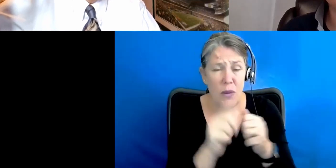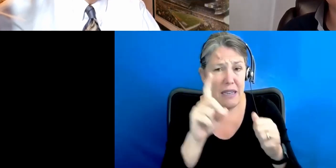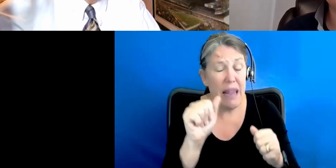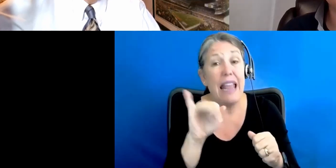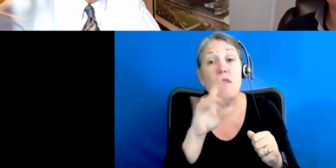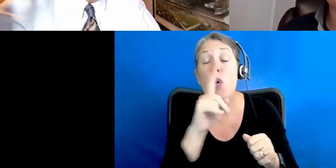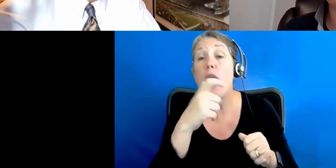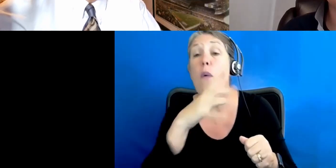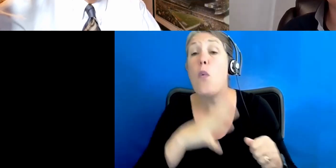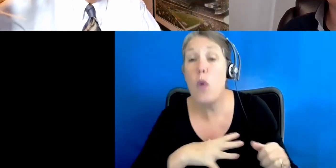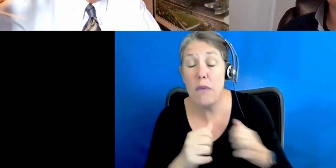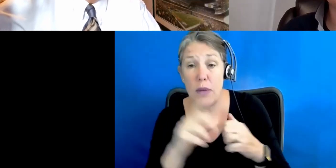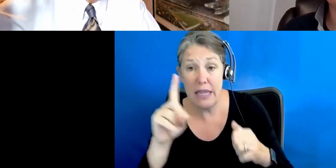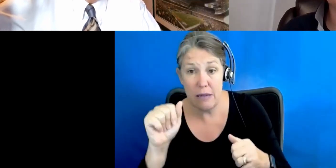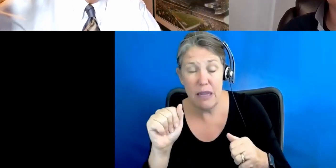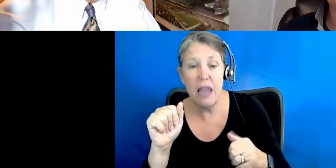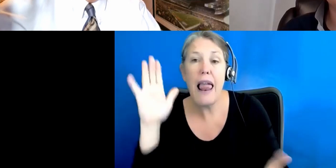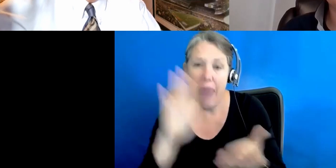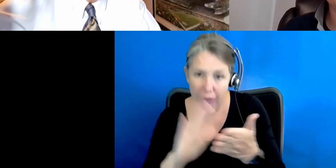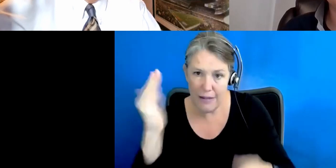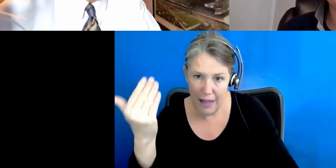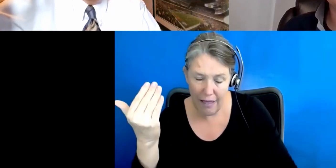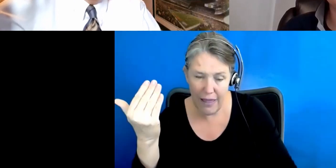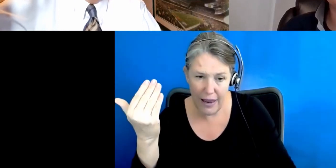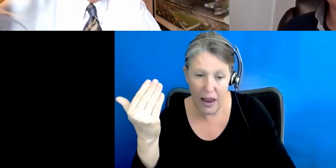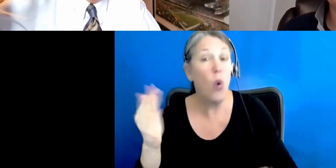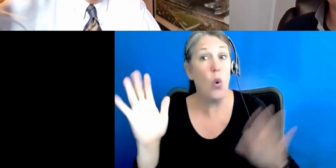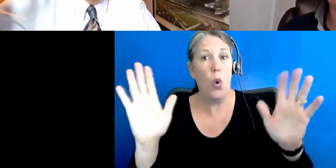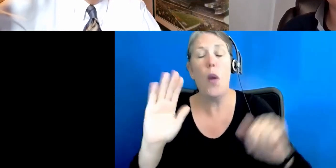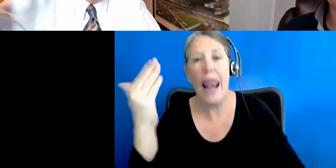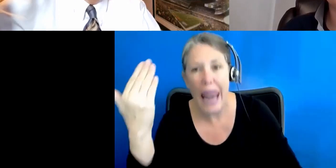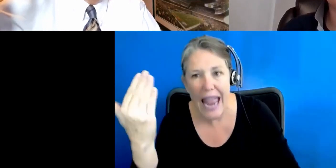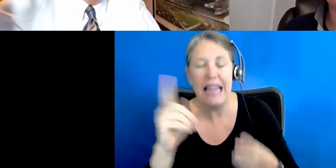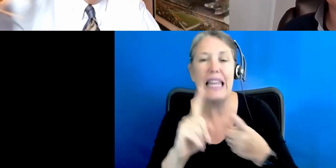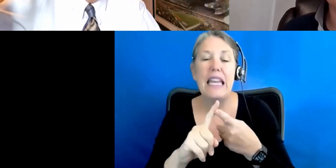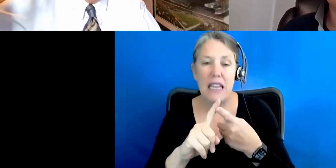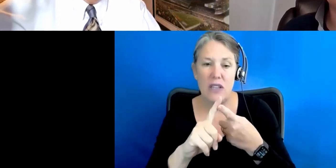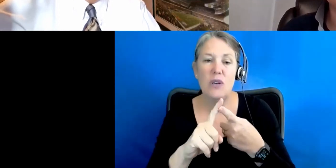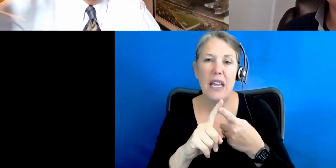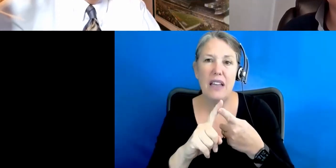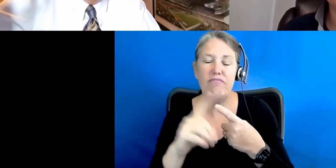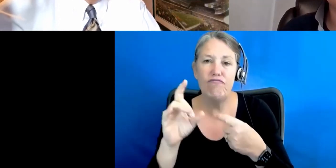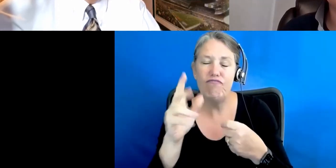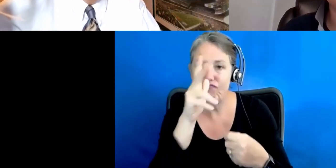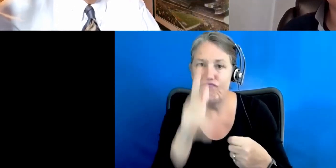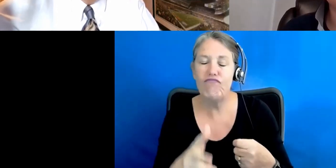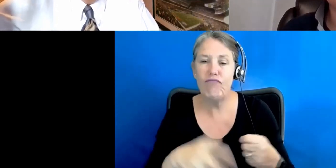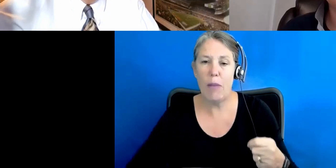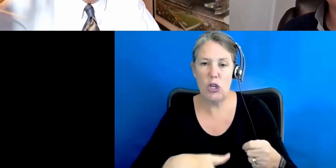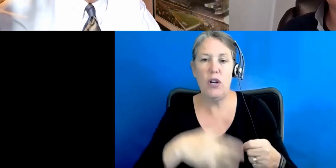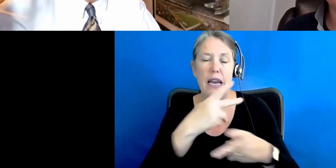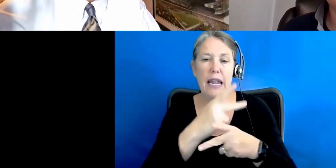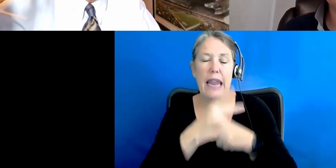with a disability, you are likely to receive poorer maternity care and less likely to have